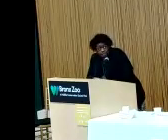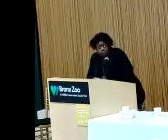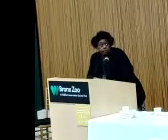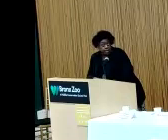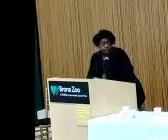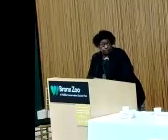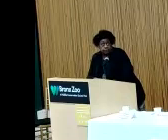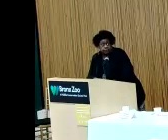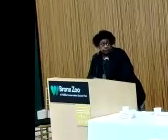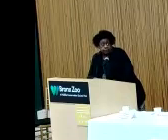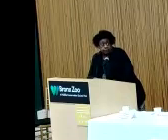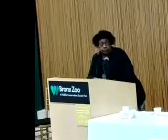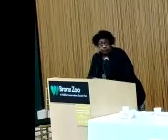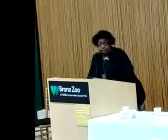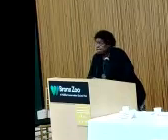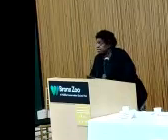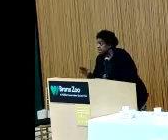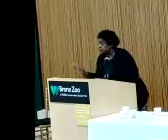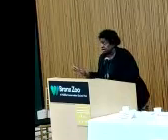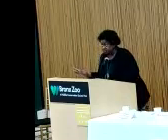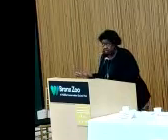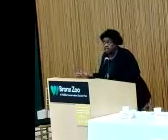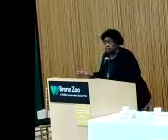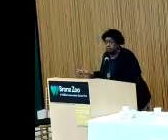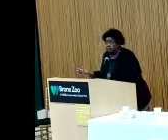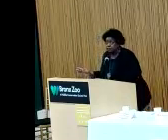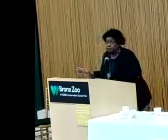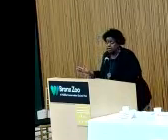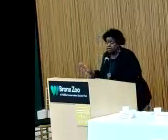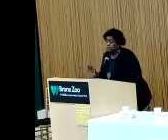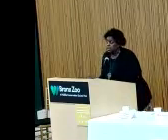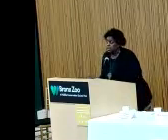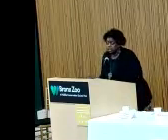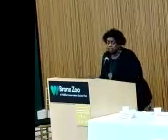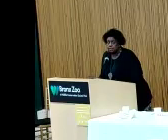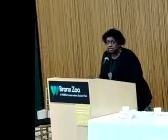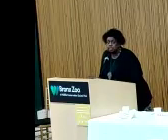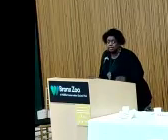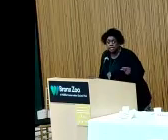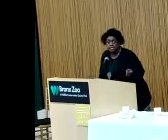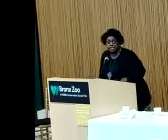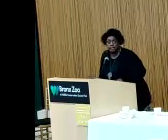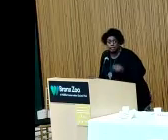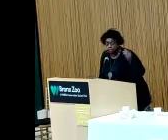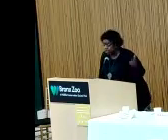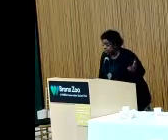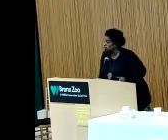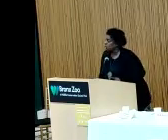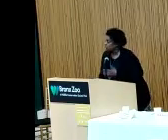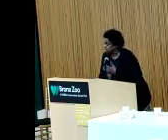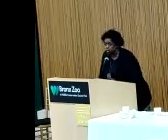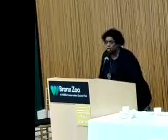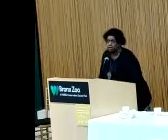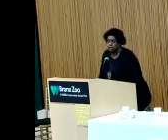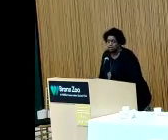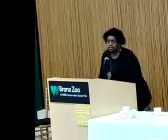protect everybody okay it's not a bad thing but it just means that you got to stay up on it you got to learn